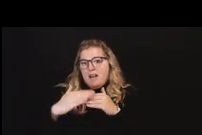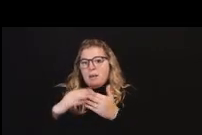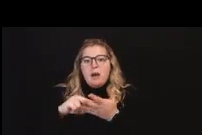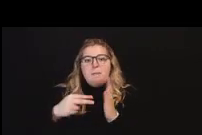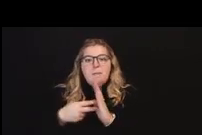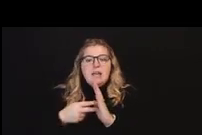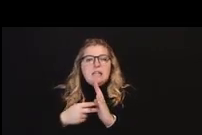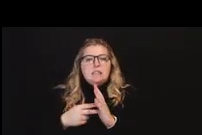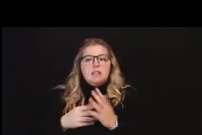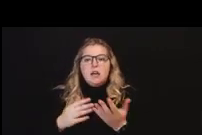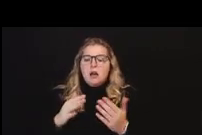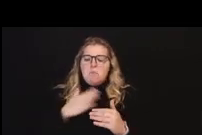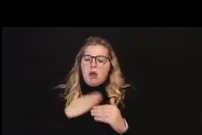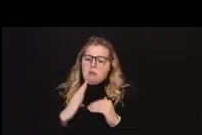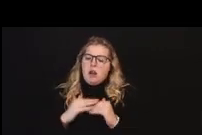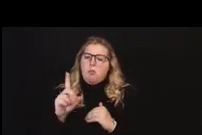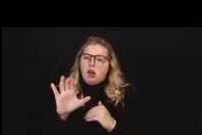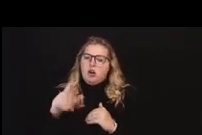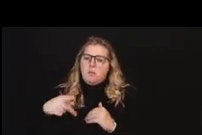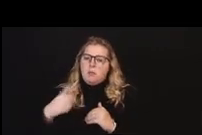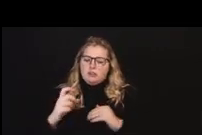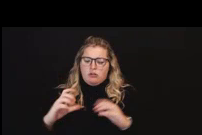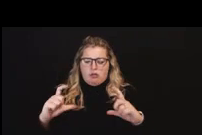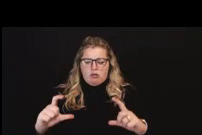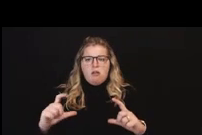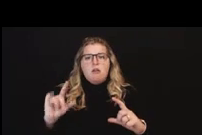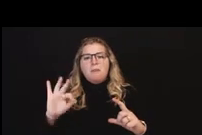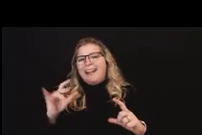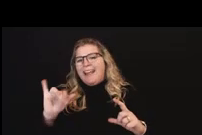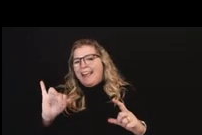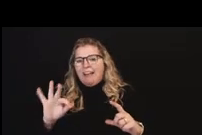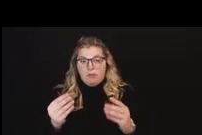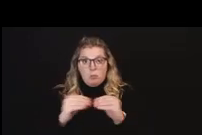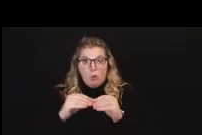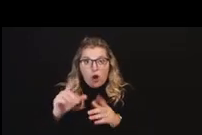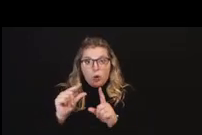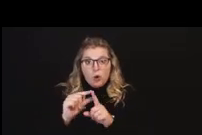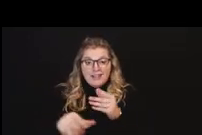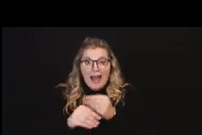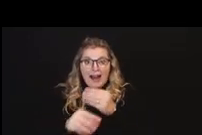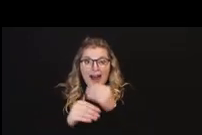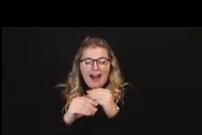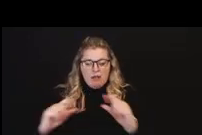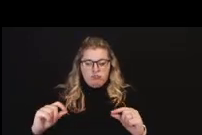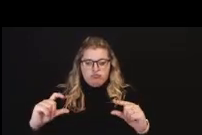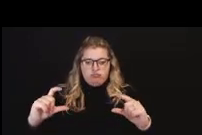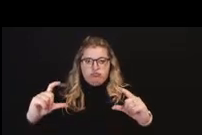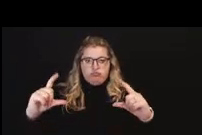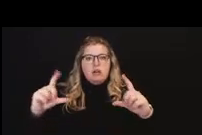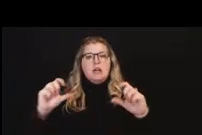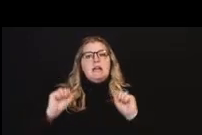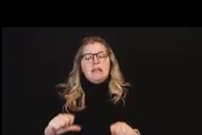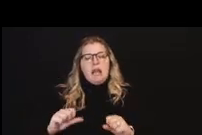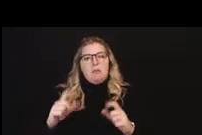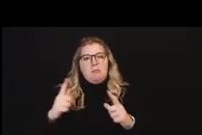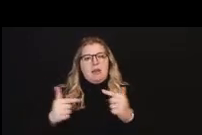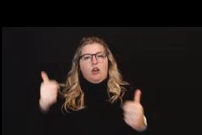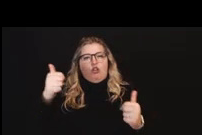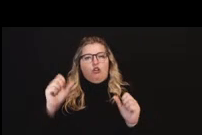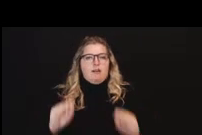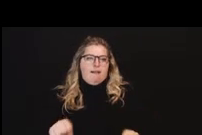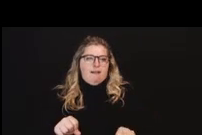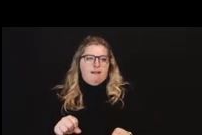any smaller than 100 pixels, but I can get bigger if the content requires it. So that's a way to address this issue if you encounter it in the things that